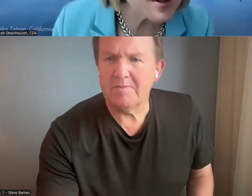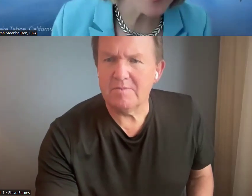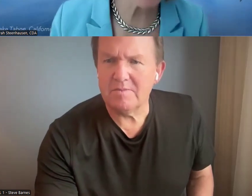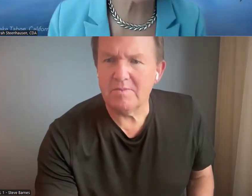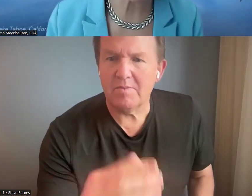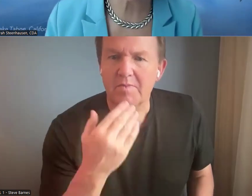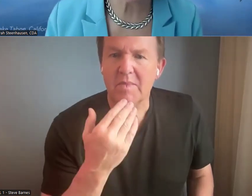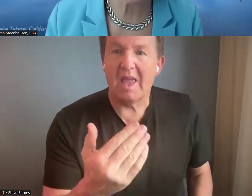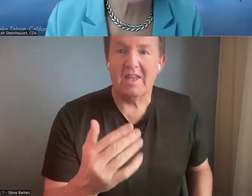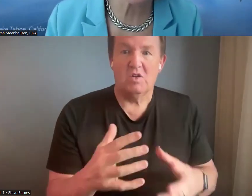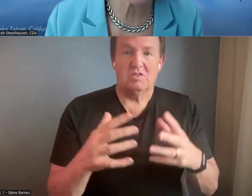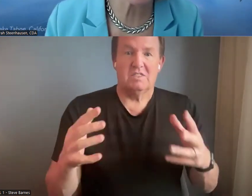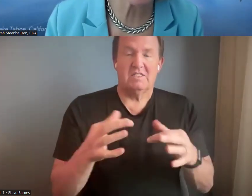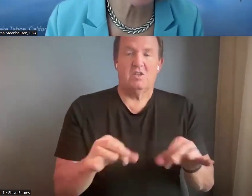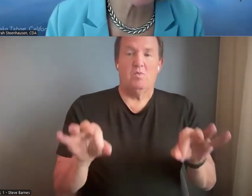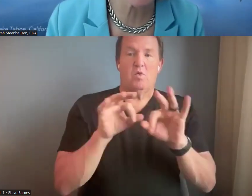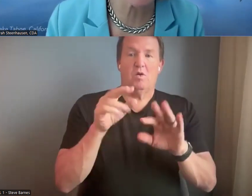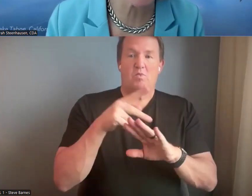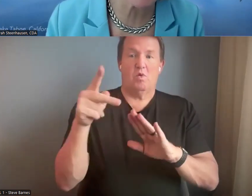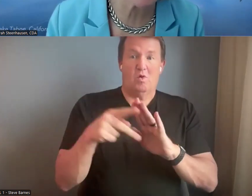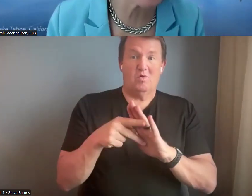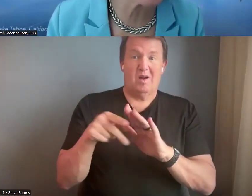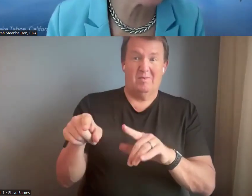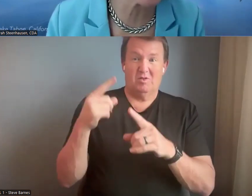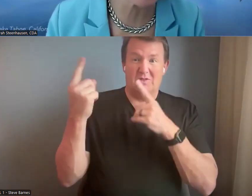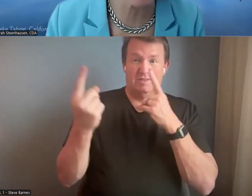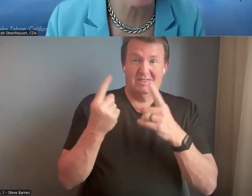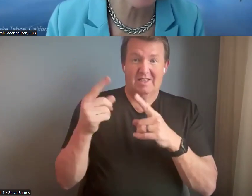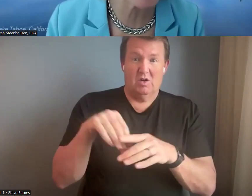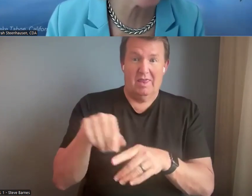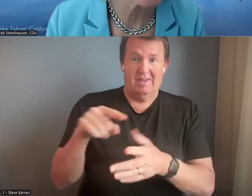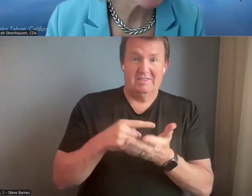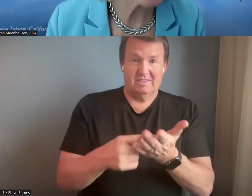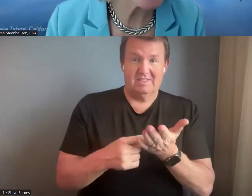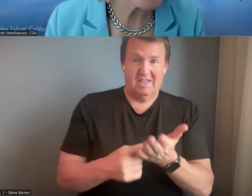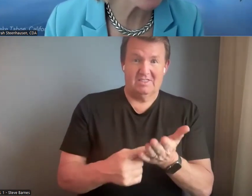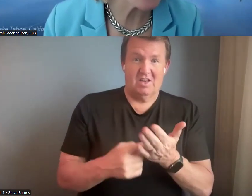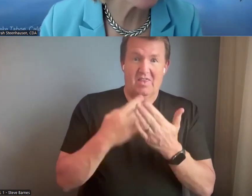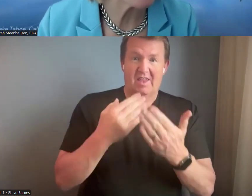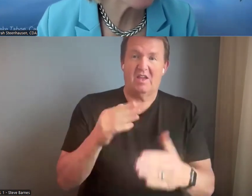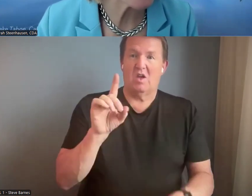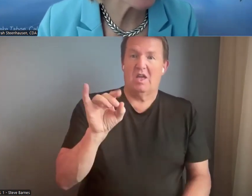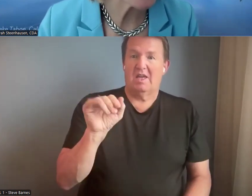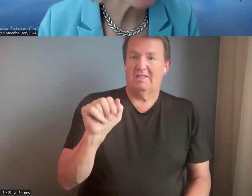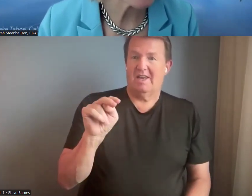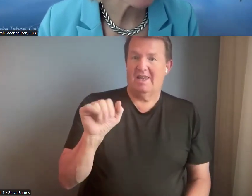Thank you. Such an important program and issue to consider in this discussion. So thank you. Diana, welcome.